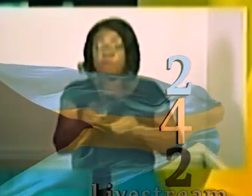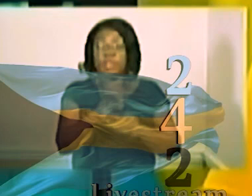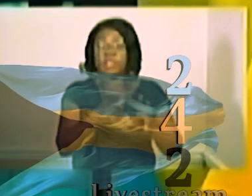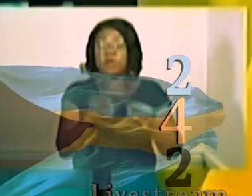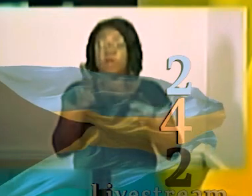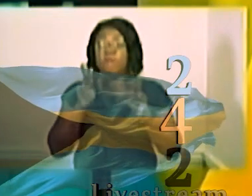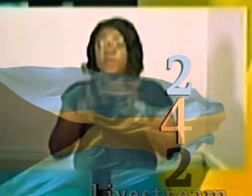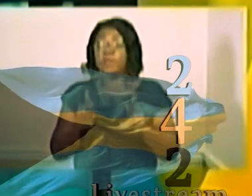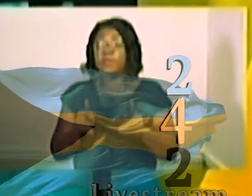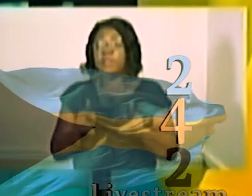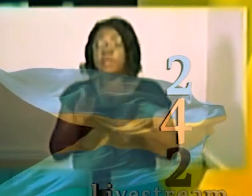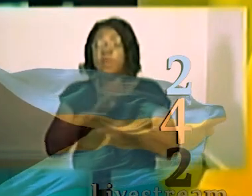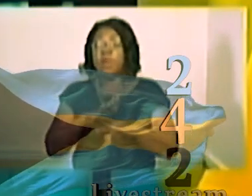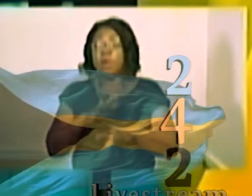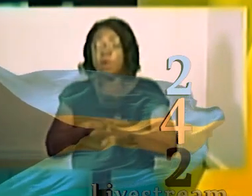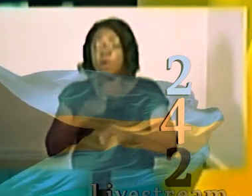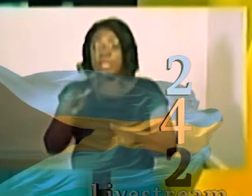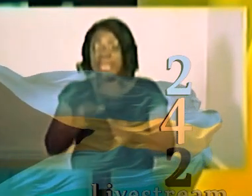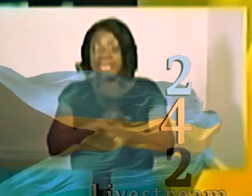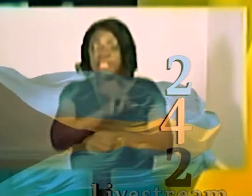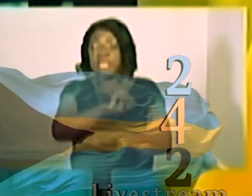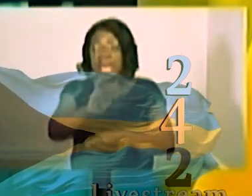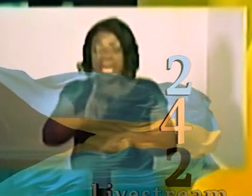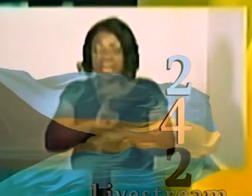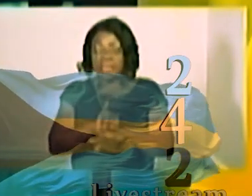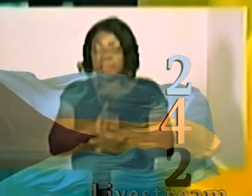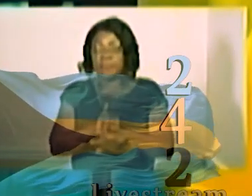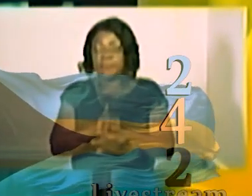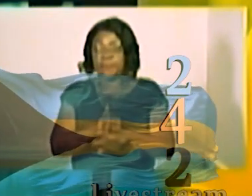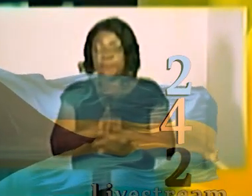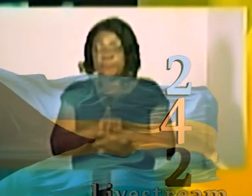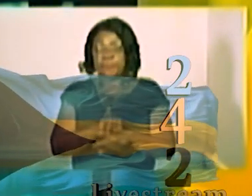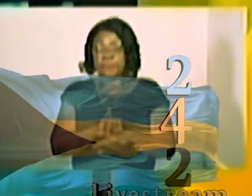people in each of the islands.